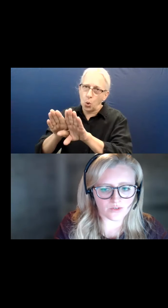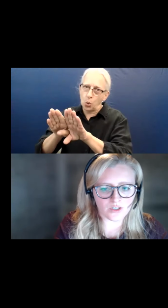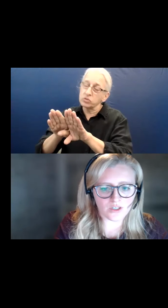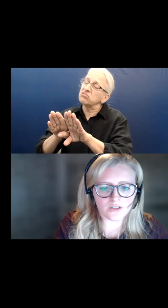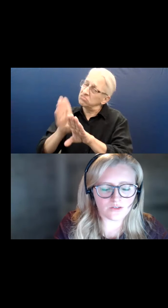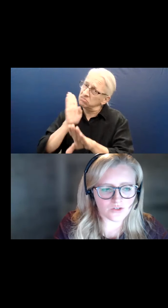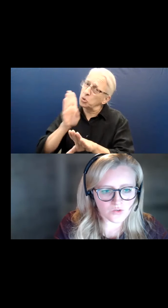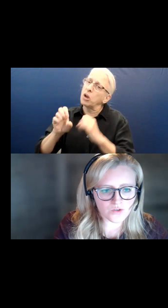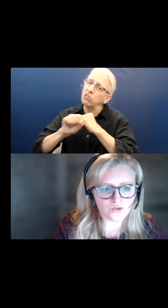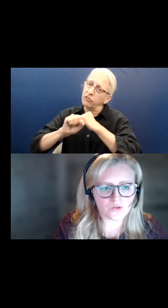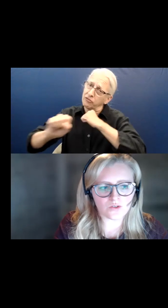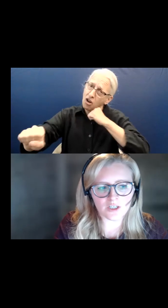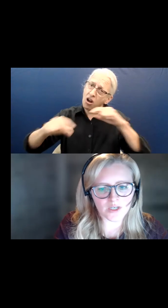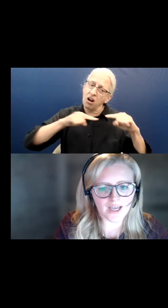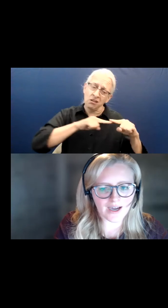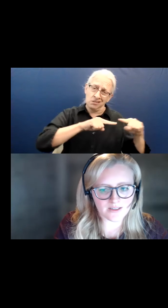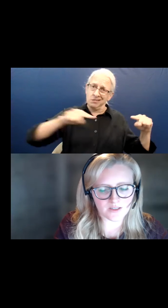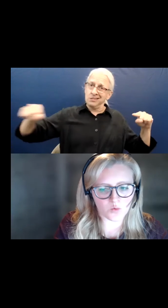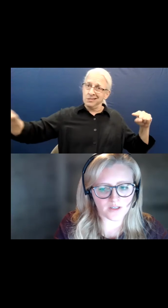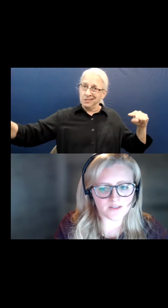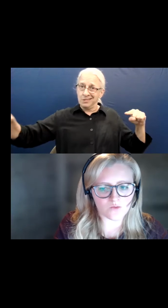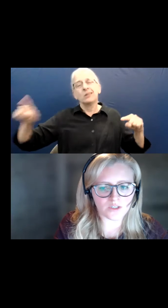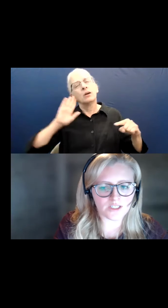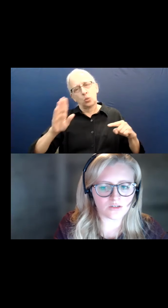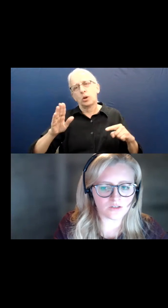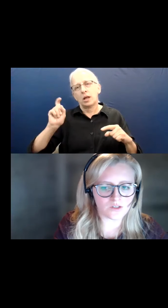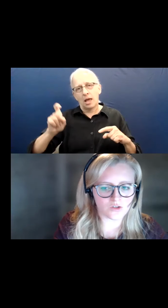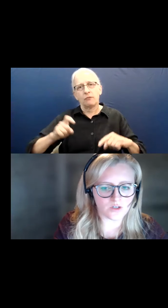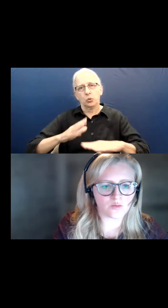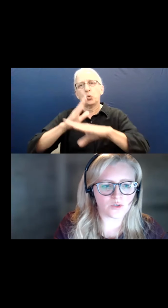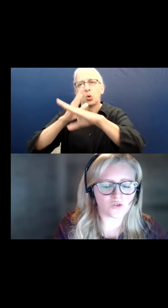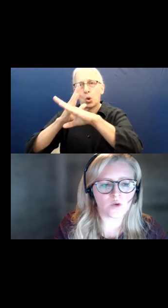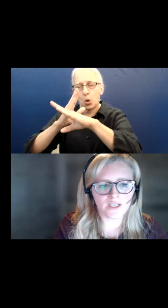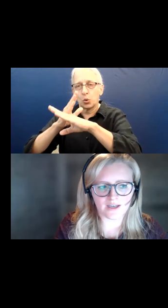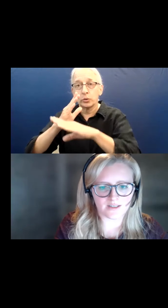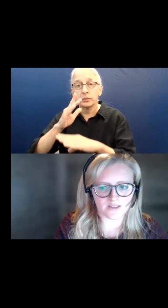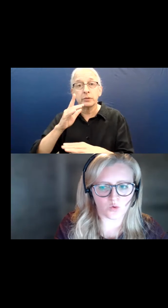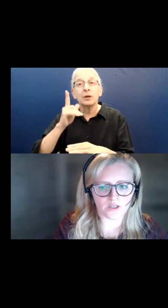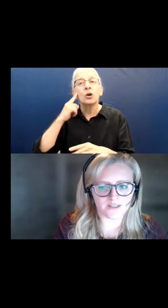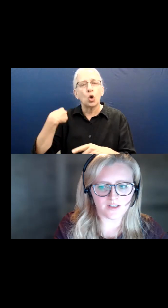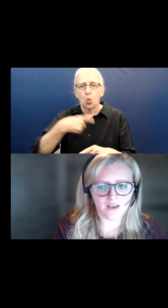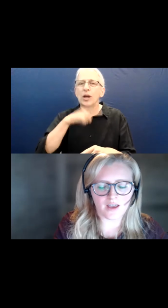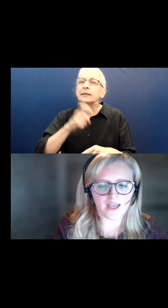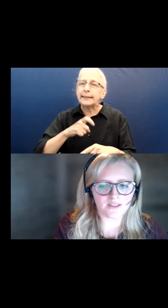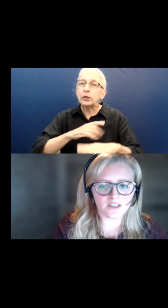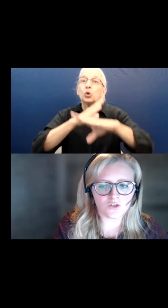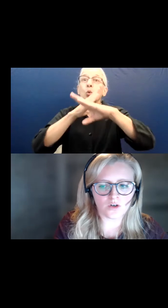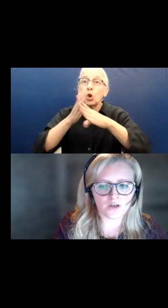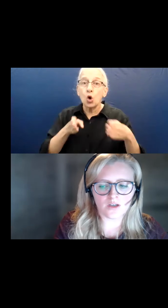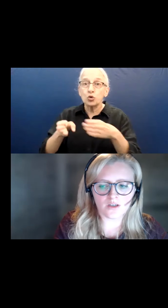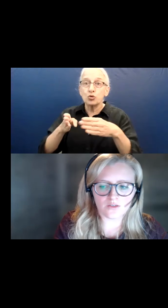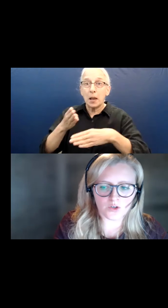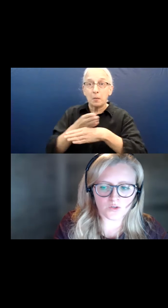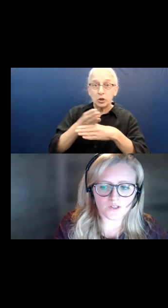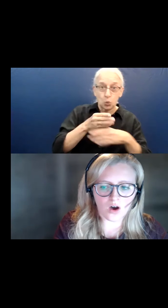extensive. Due to limited access points, we'll need to close the trail between access points and